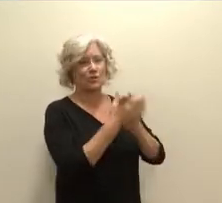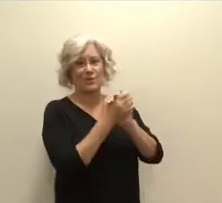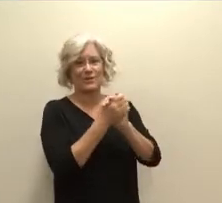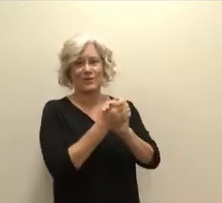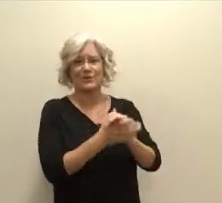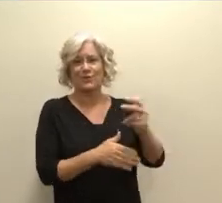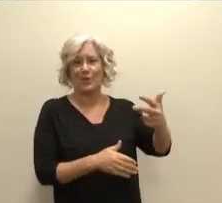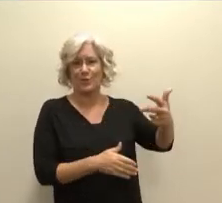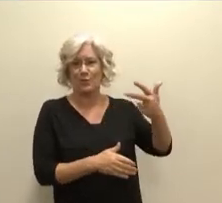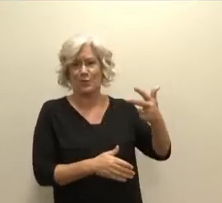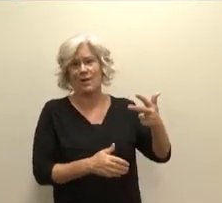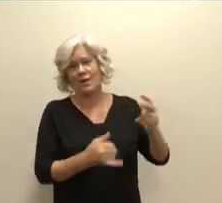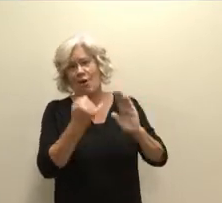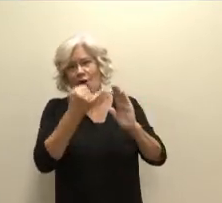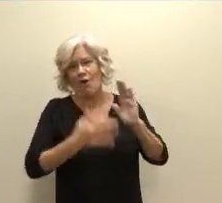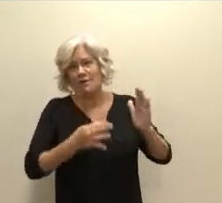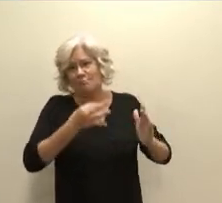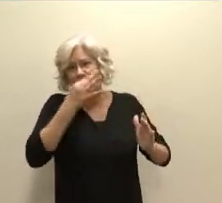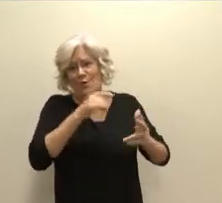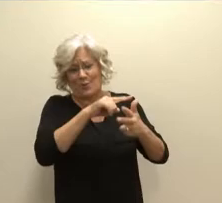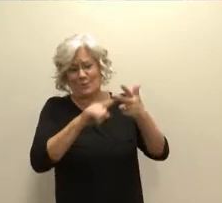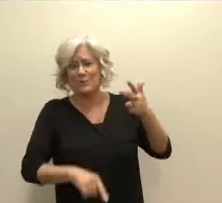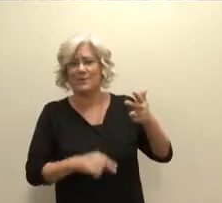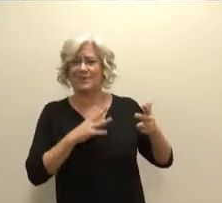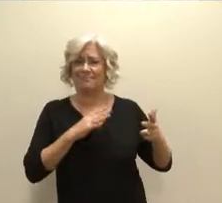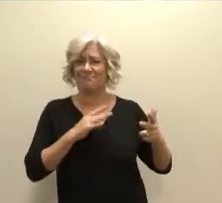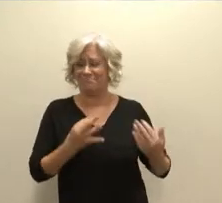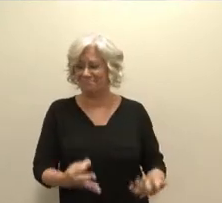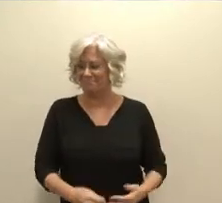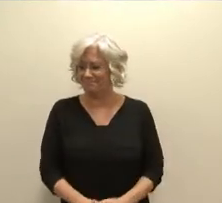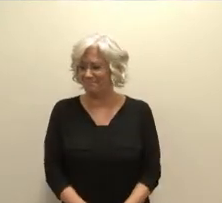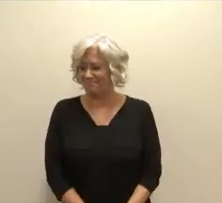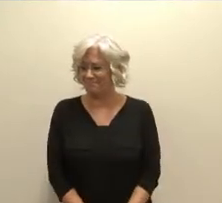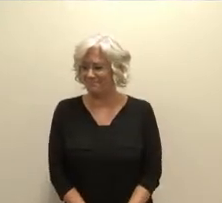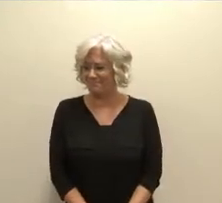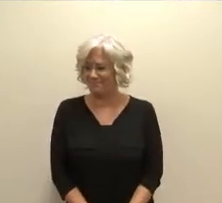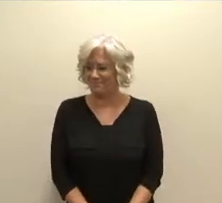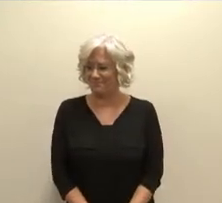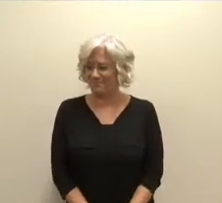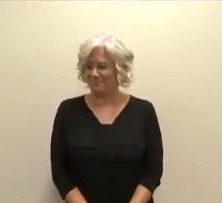Congratulations again to our talented young artists. We're proud to have you representing Waco ISD.